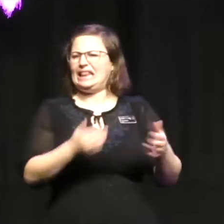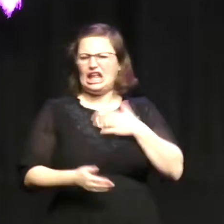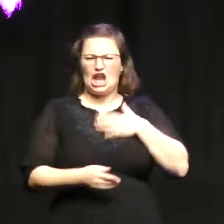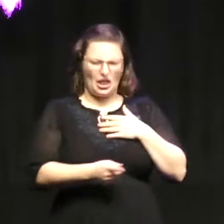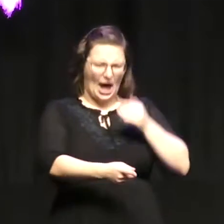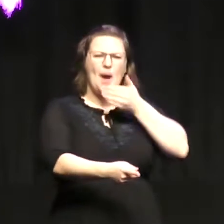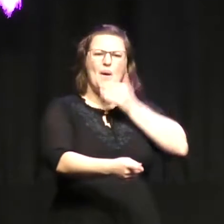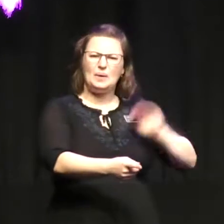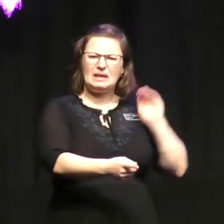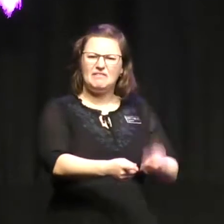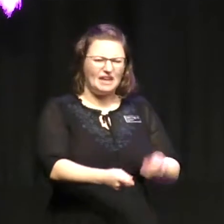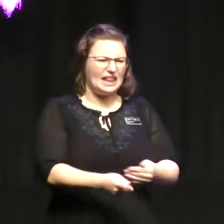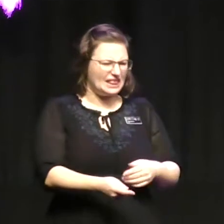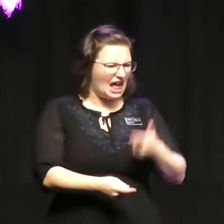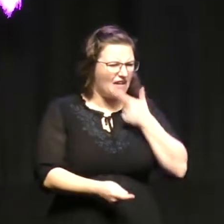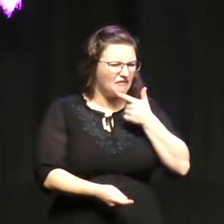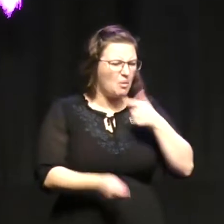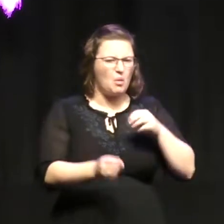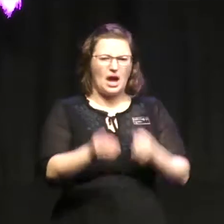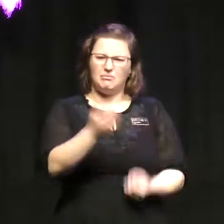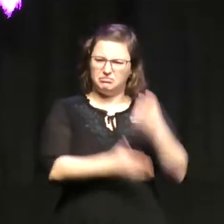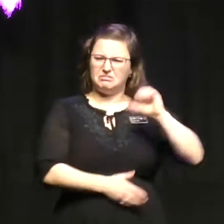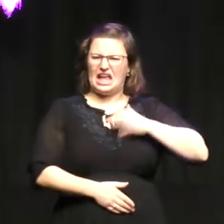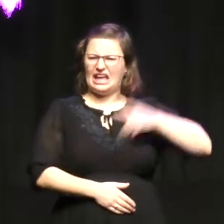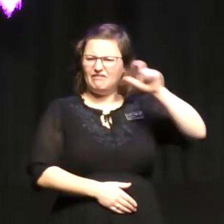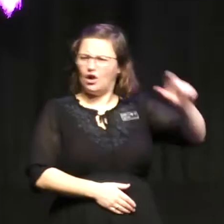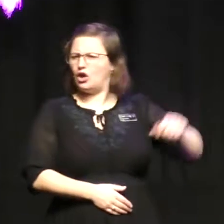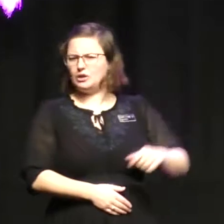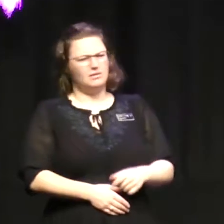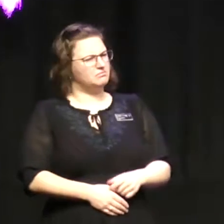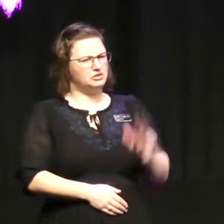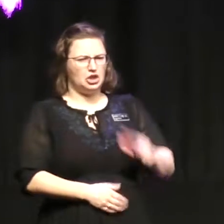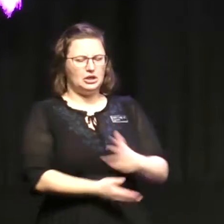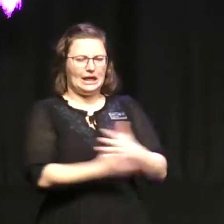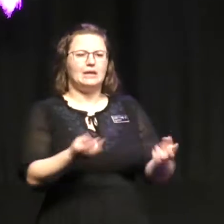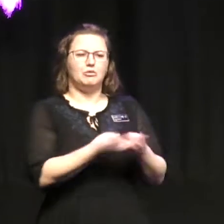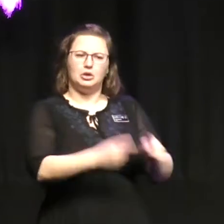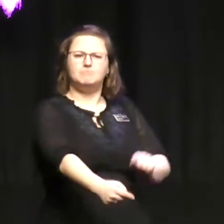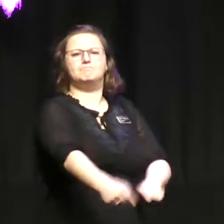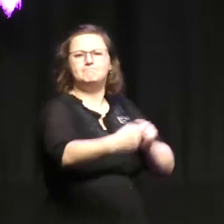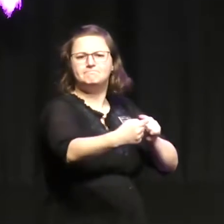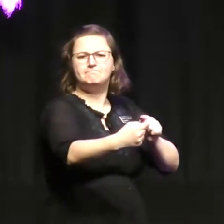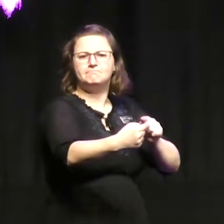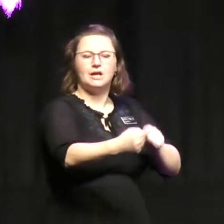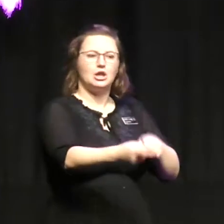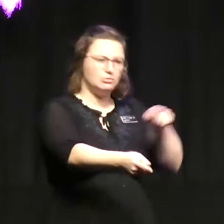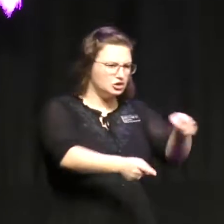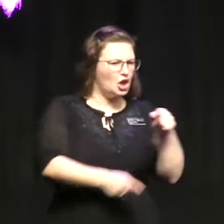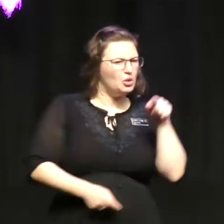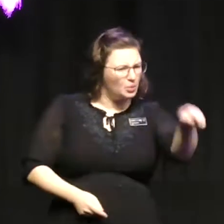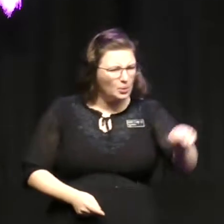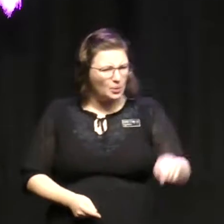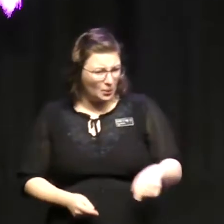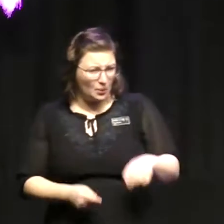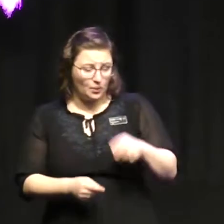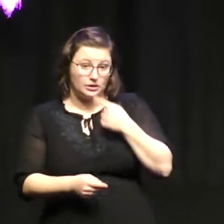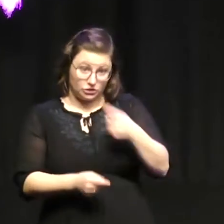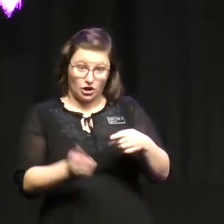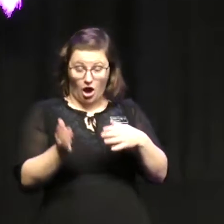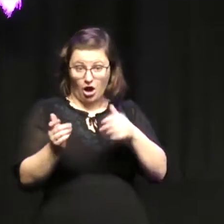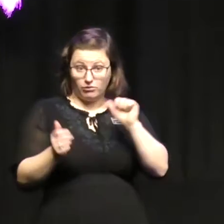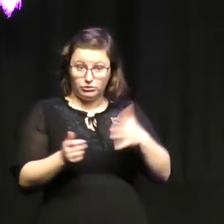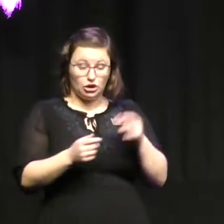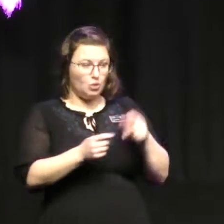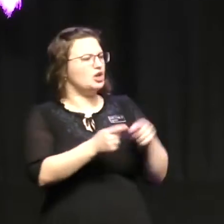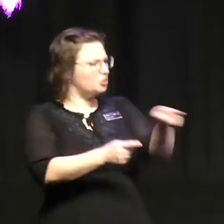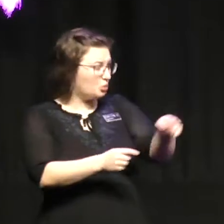her dared to set up a new enterprise. They challenged her. If you are any good, why